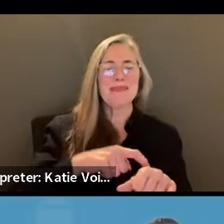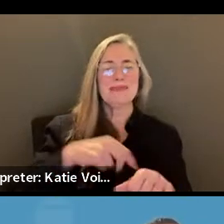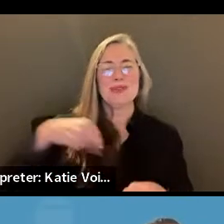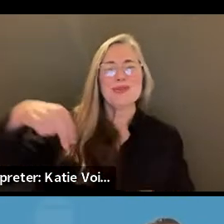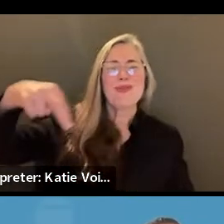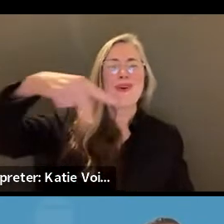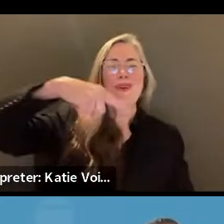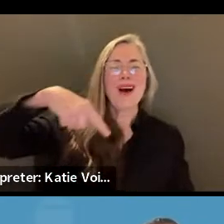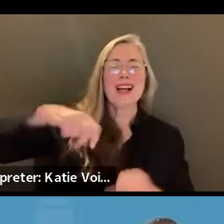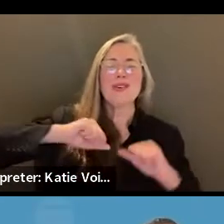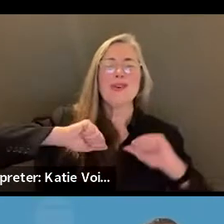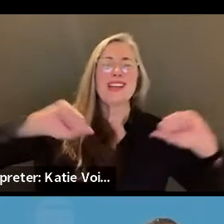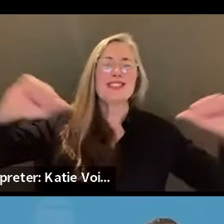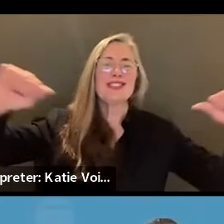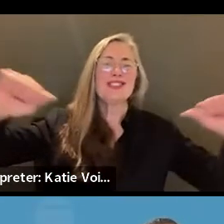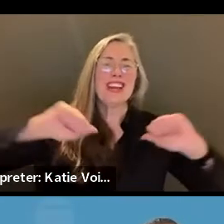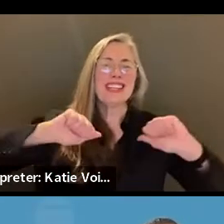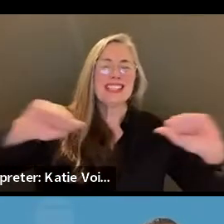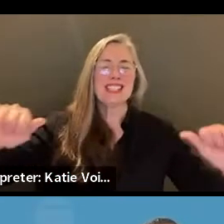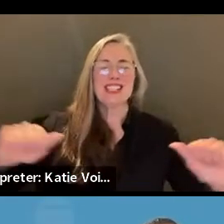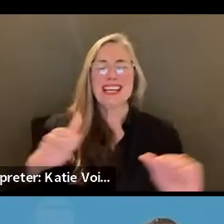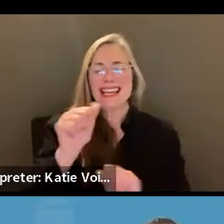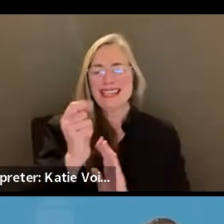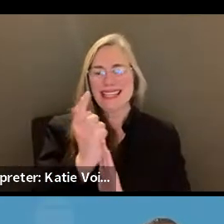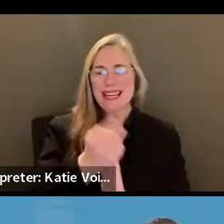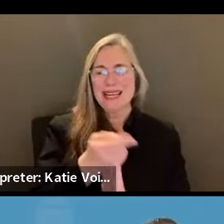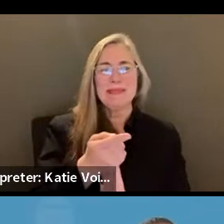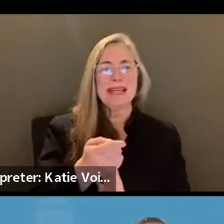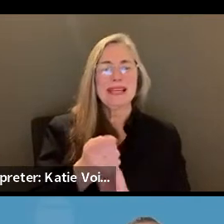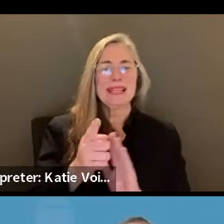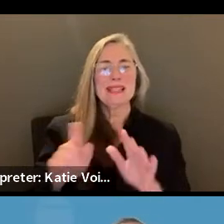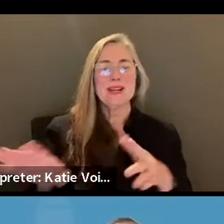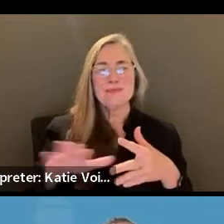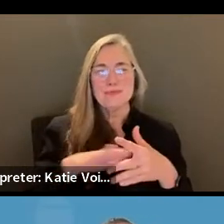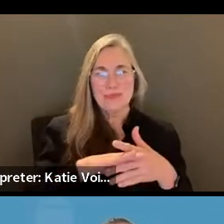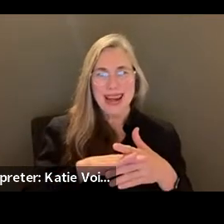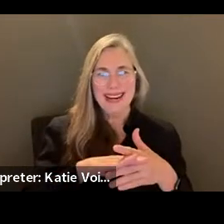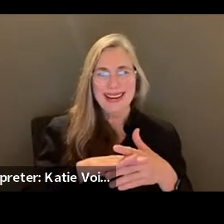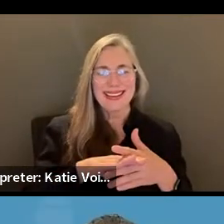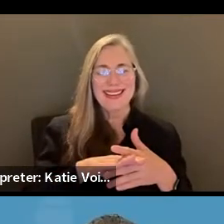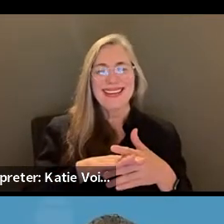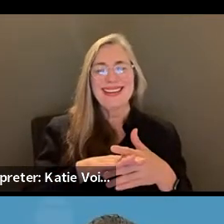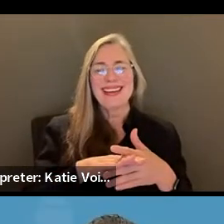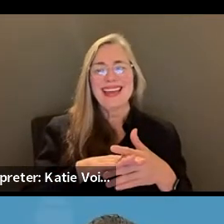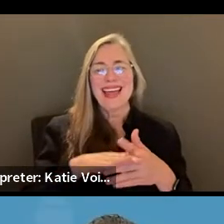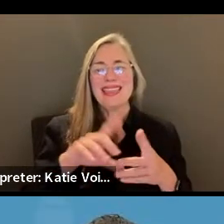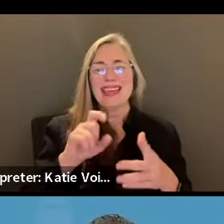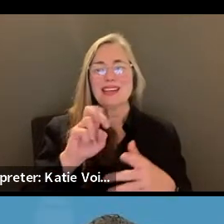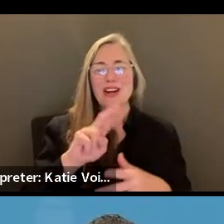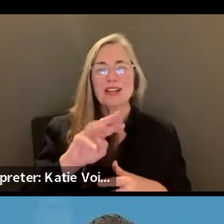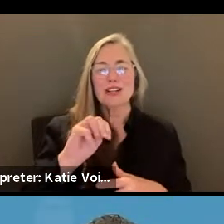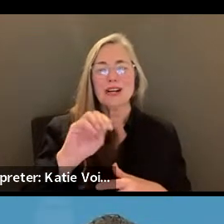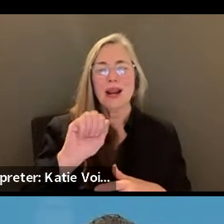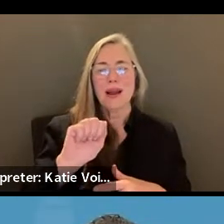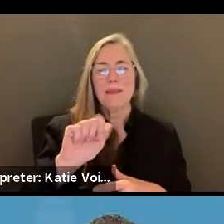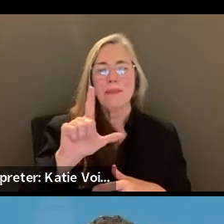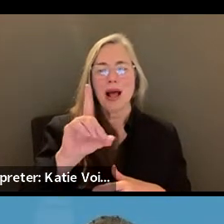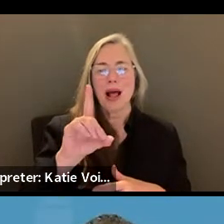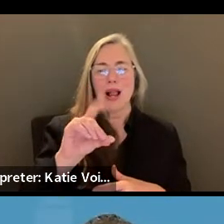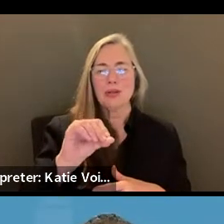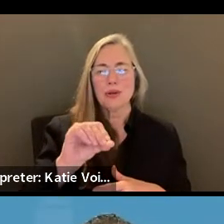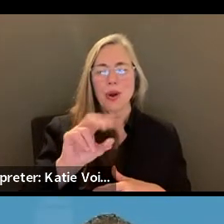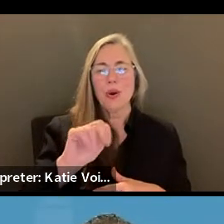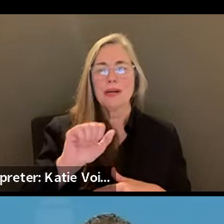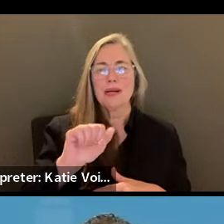and others too. We're going to take a quick 10-minute break and come back to that. And then Dr. Maldonado may be doing some